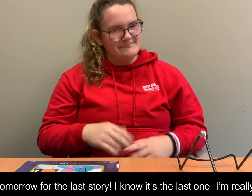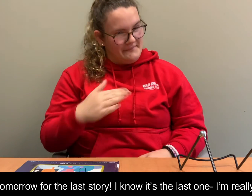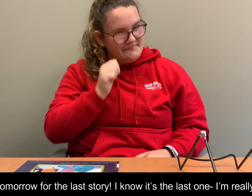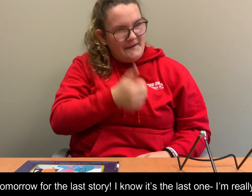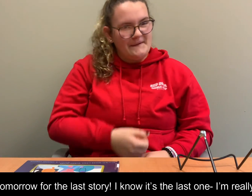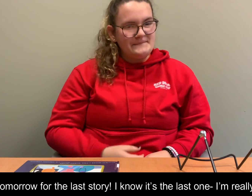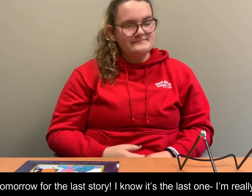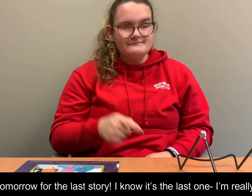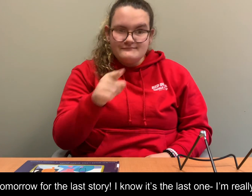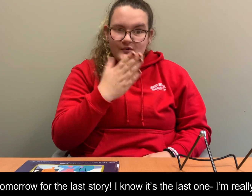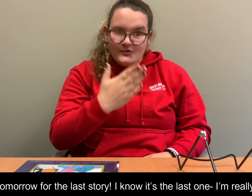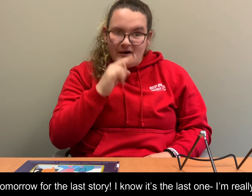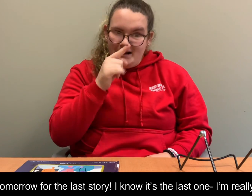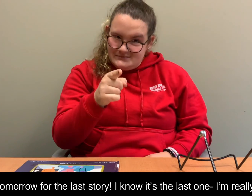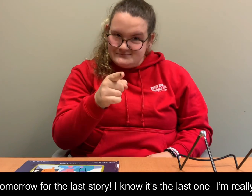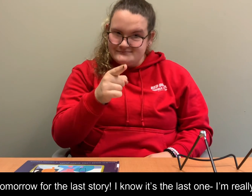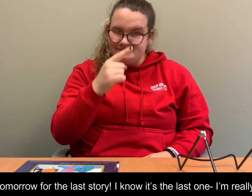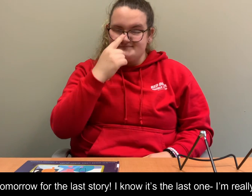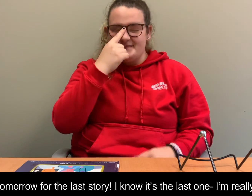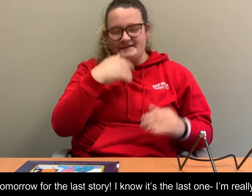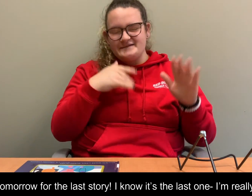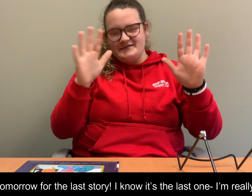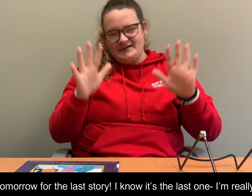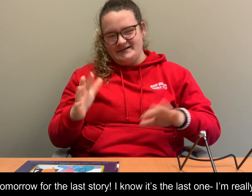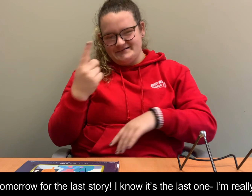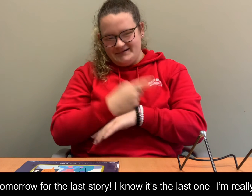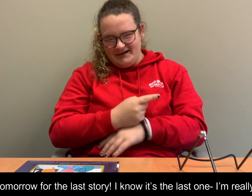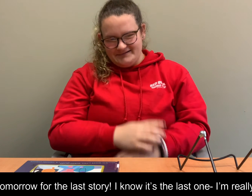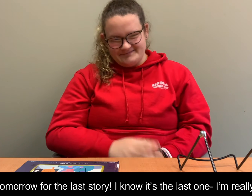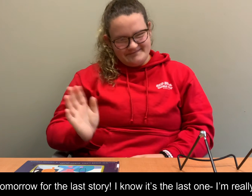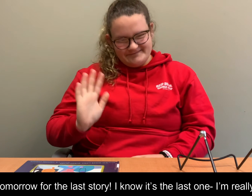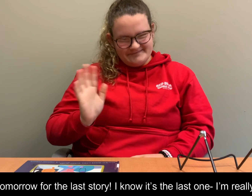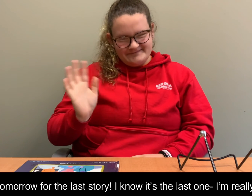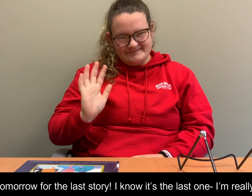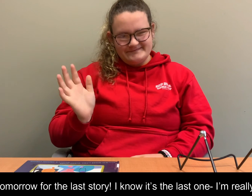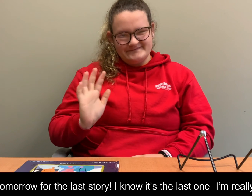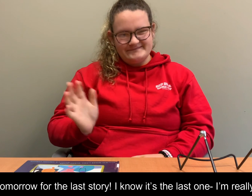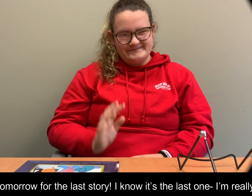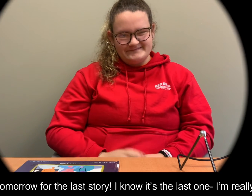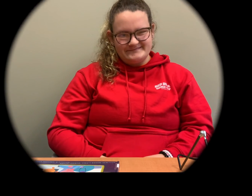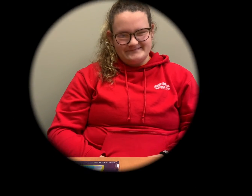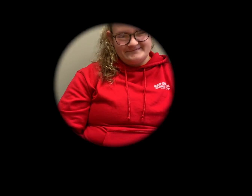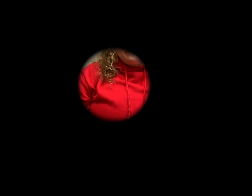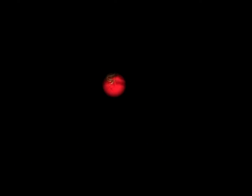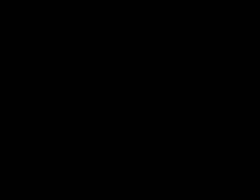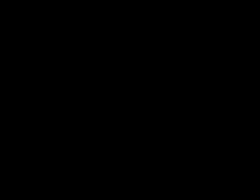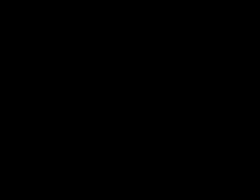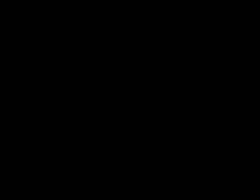last one. I'm sad too. Come back tomorrow. Be good. Have a great day. Bye-bye.